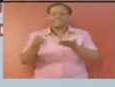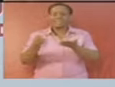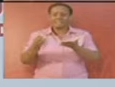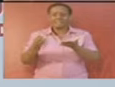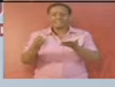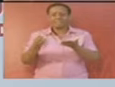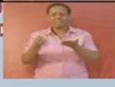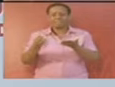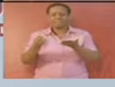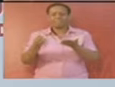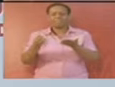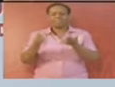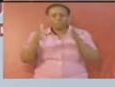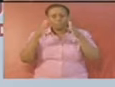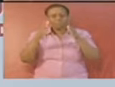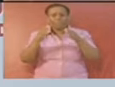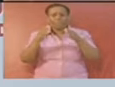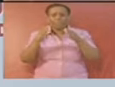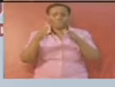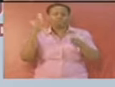that we could have a better new year.